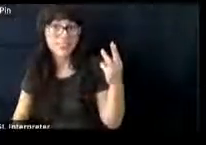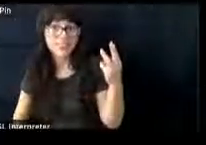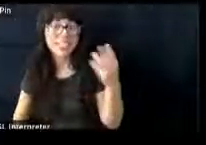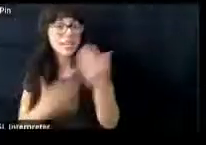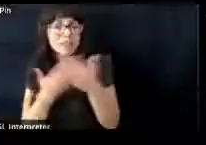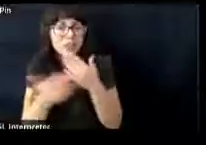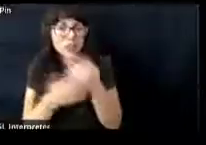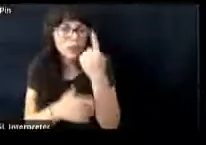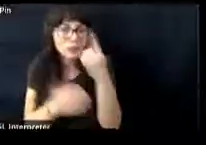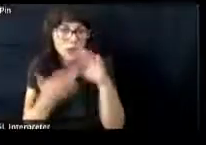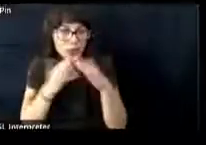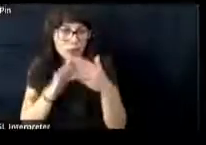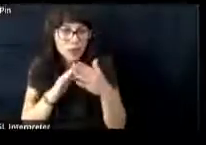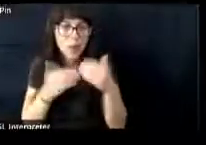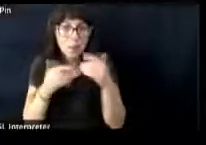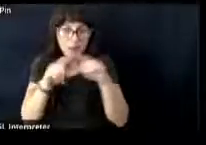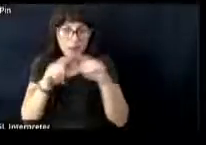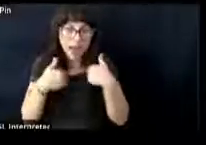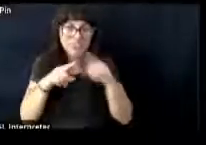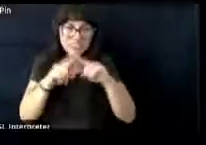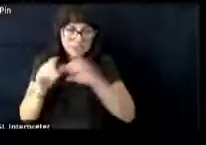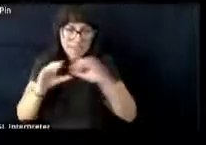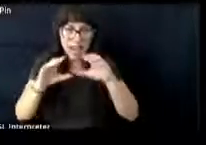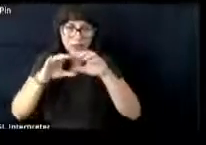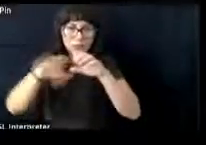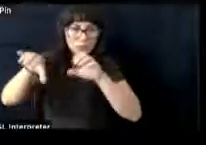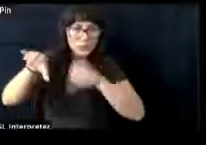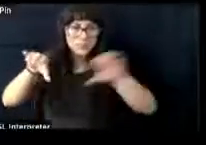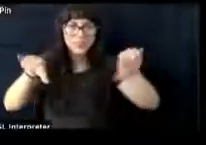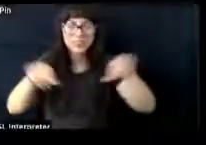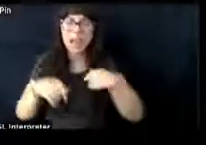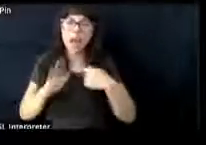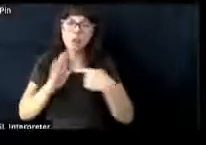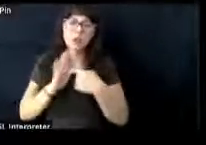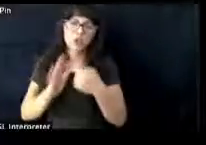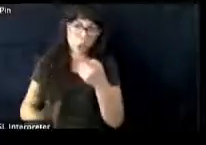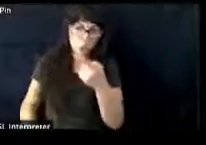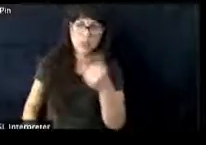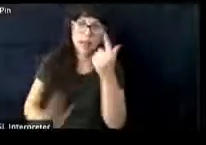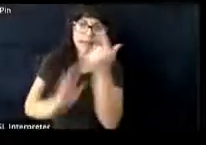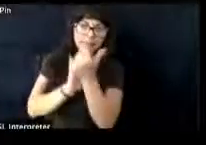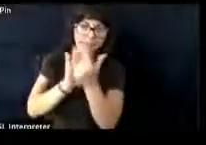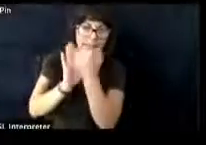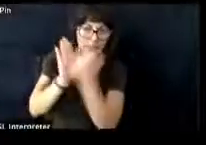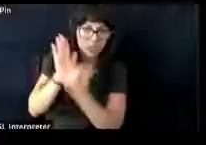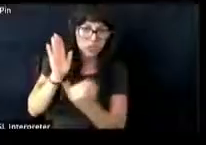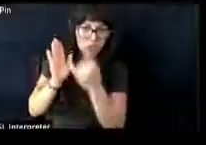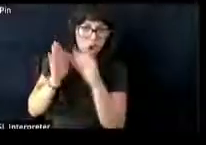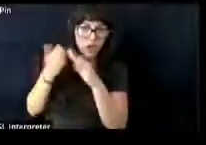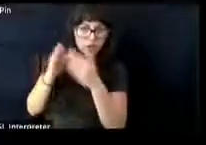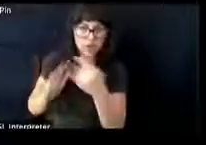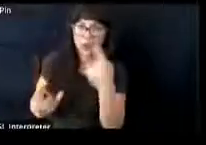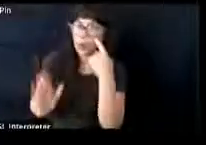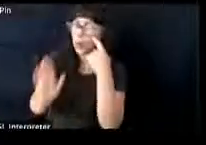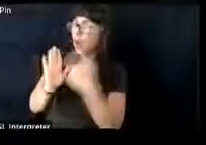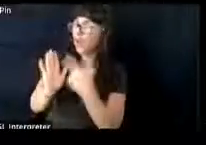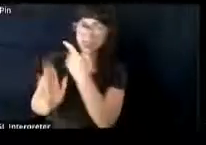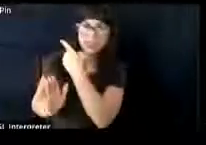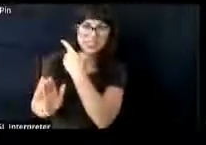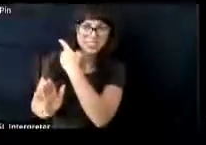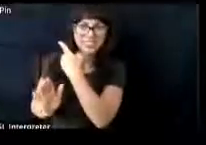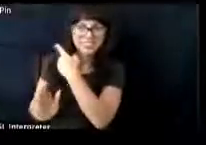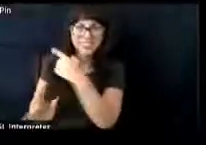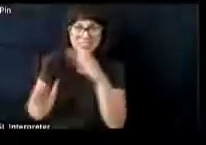community. I'll actually show the legally drawn communities that are recognized by the city of LA, and I would ask